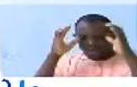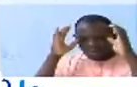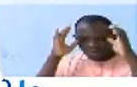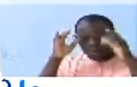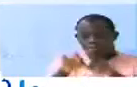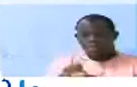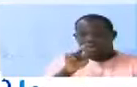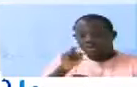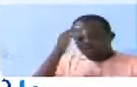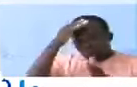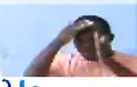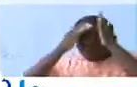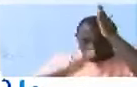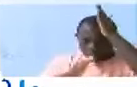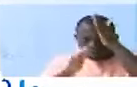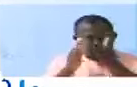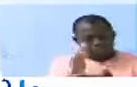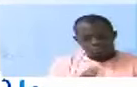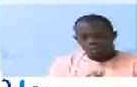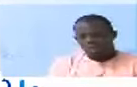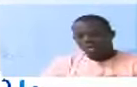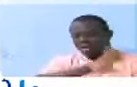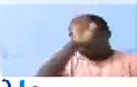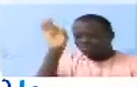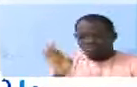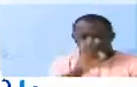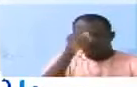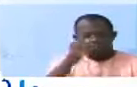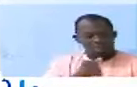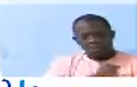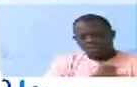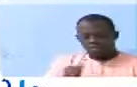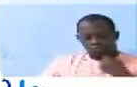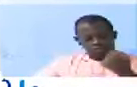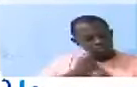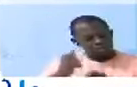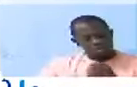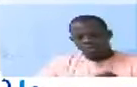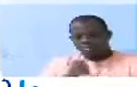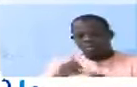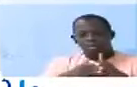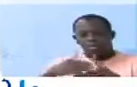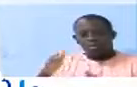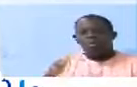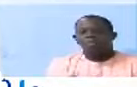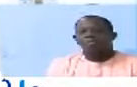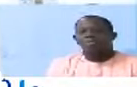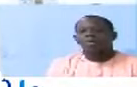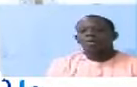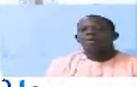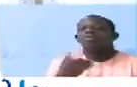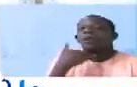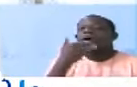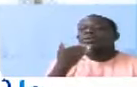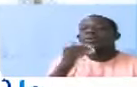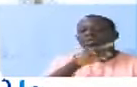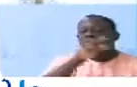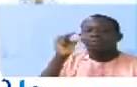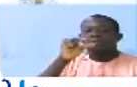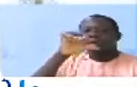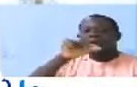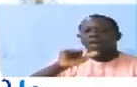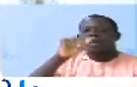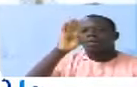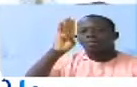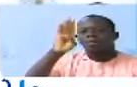But he's a soldier who really treated us. He maltreated us there. Does the name Abu Bakar Bah ring